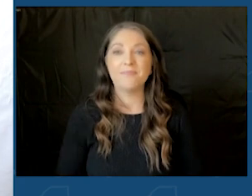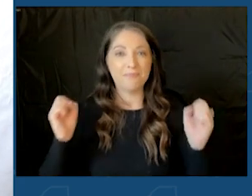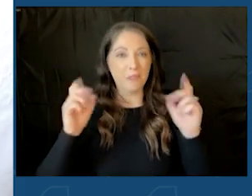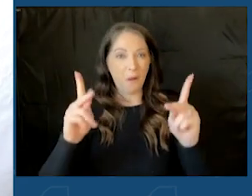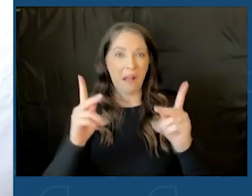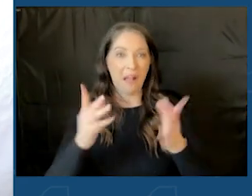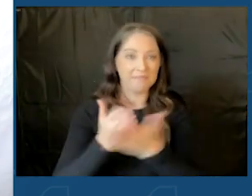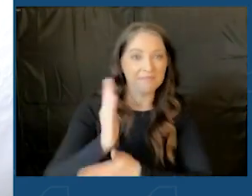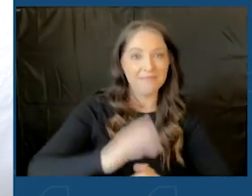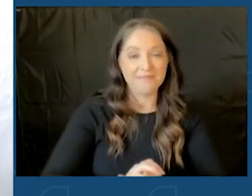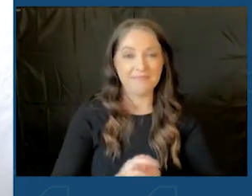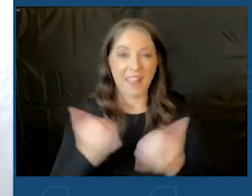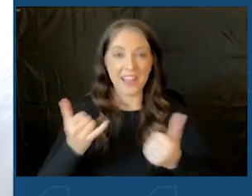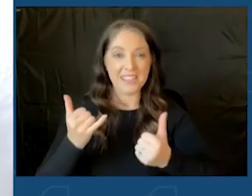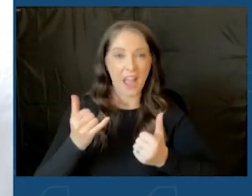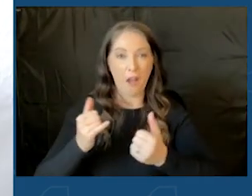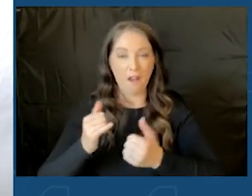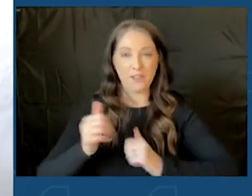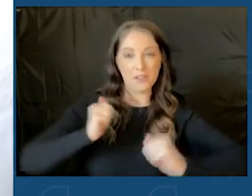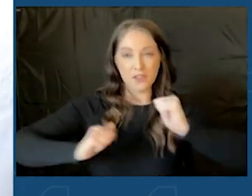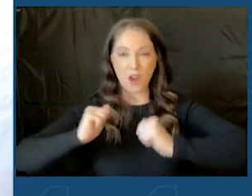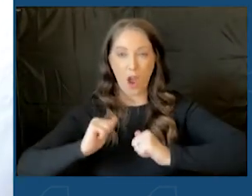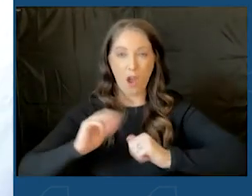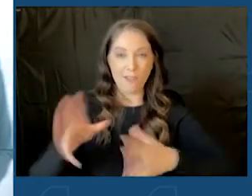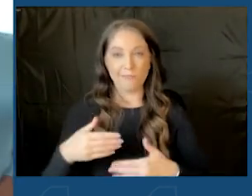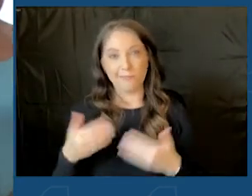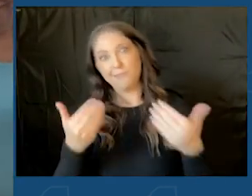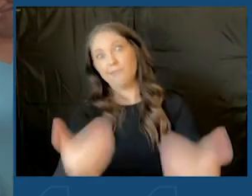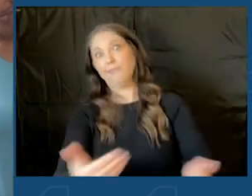for the show. Let's get this over with.